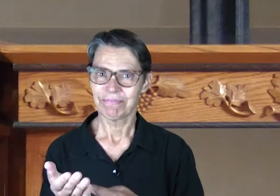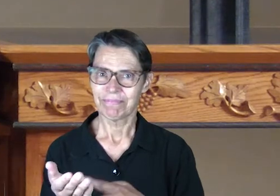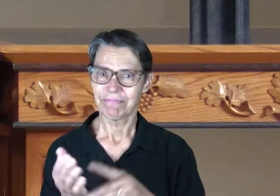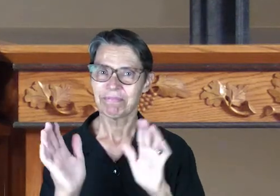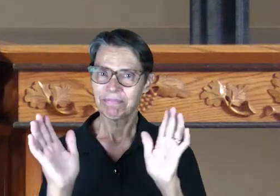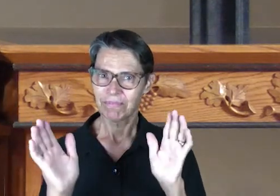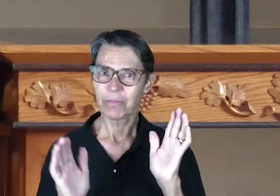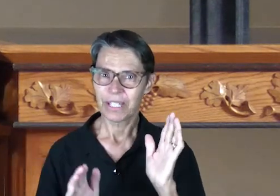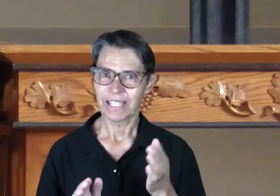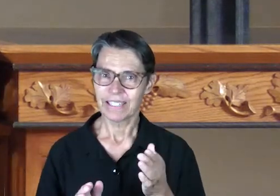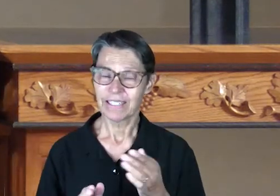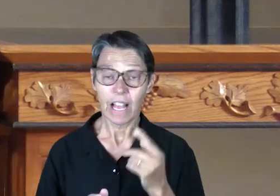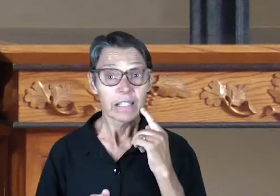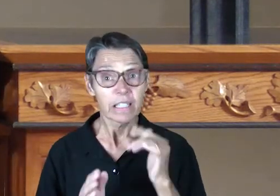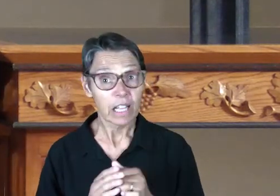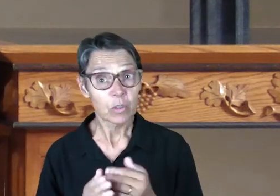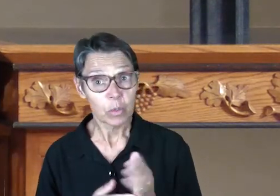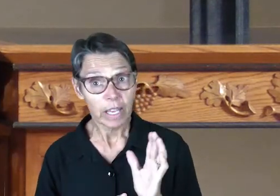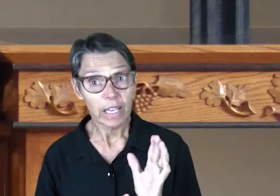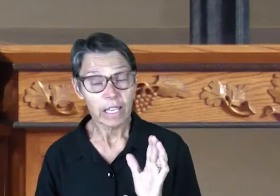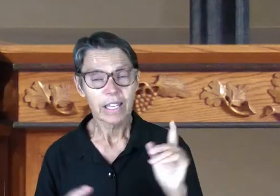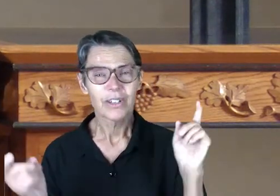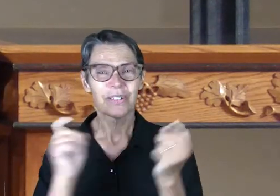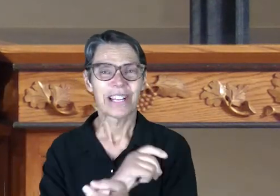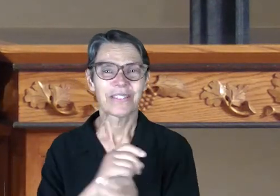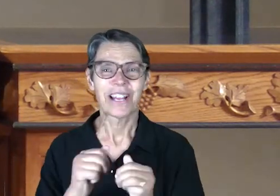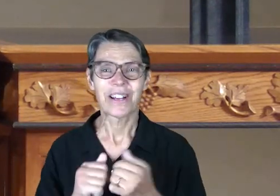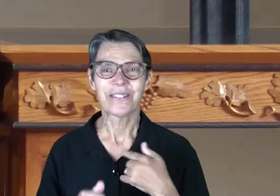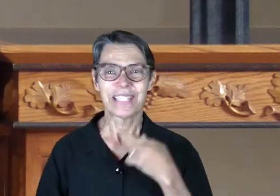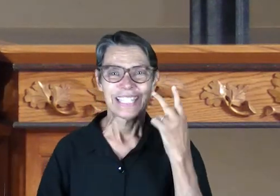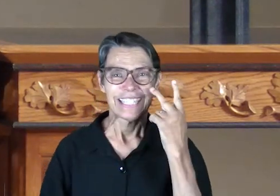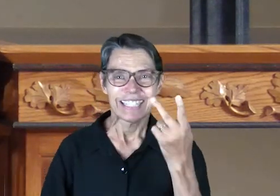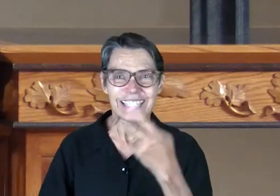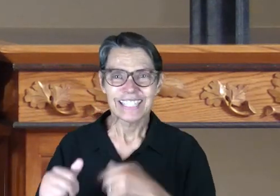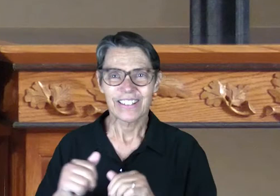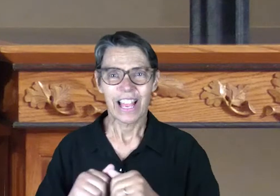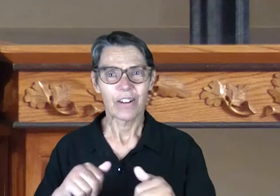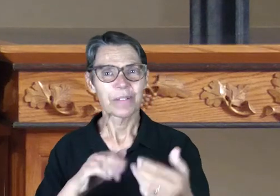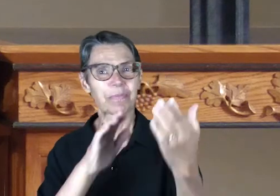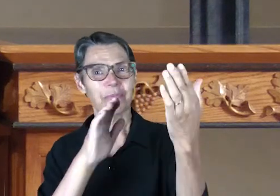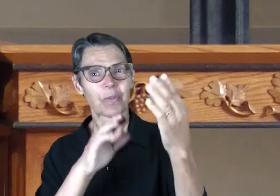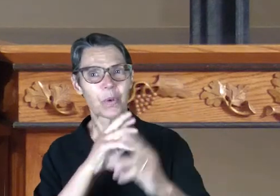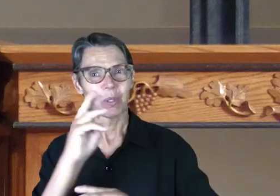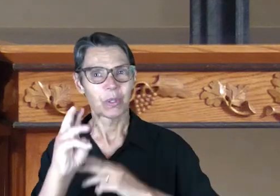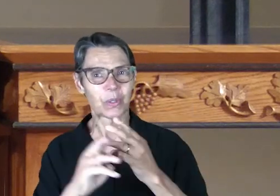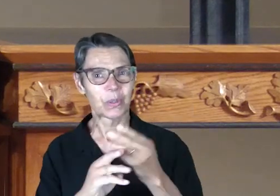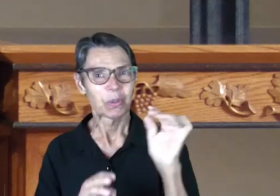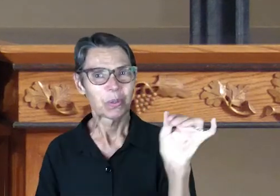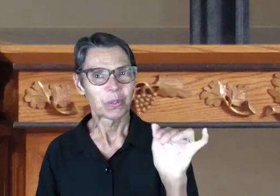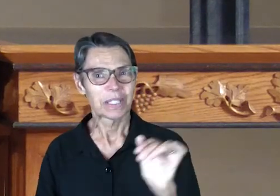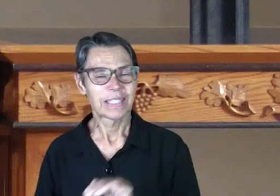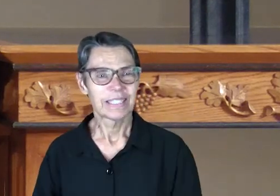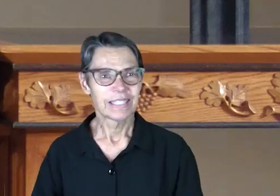I think that's what faith does. I think it transforms how we see each other and how we see the